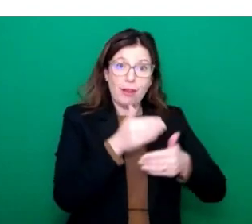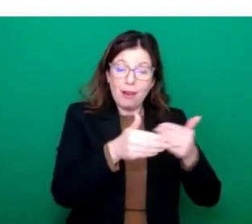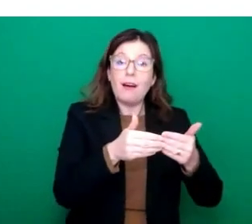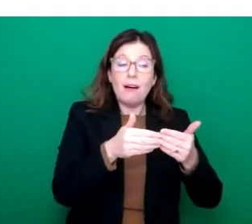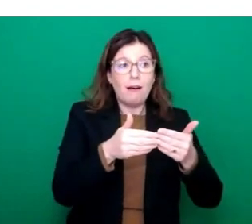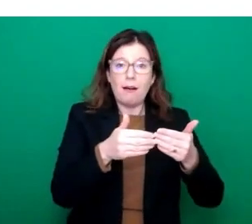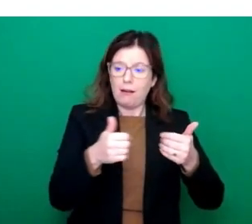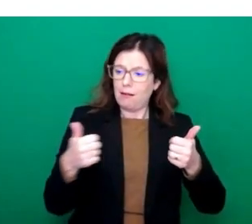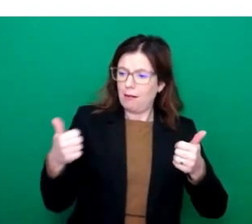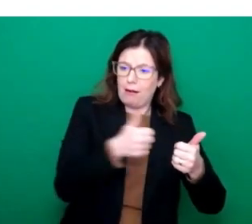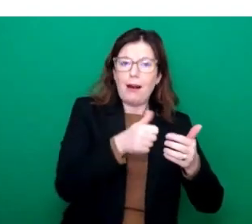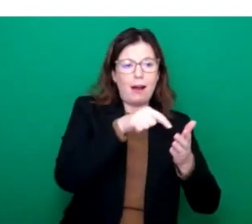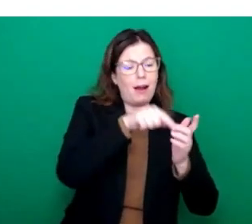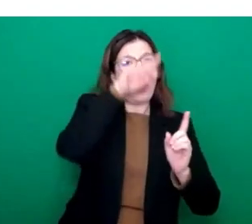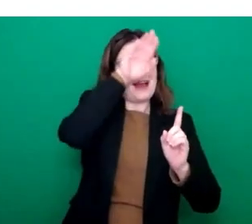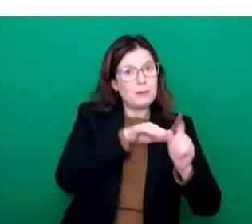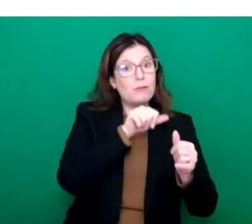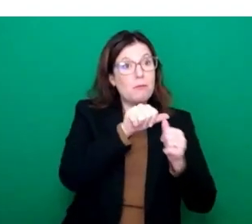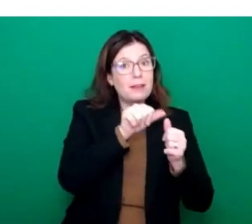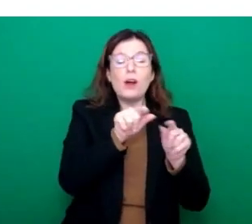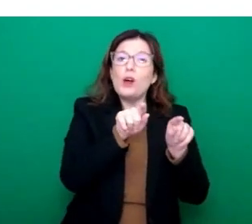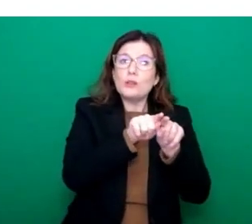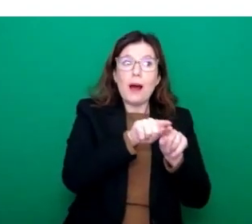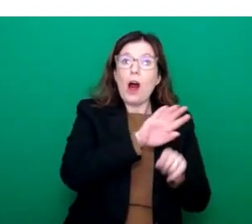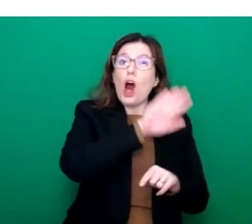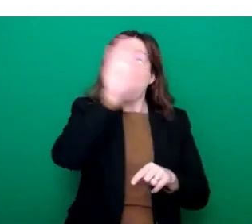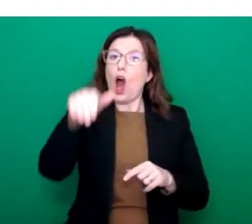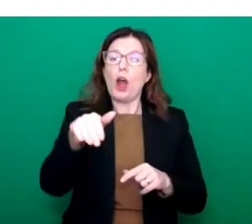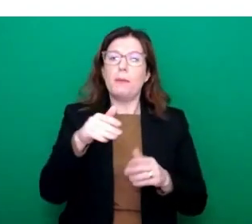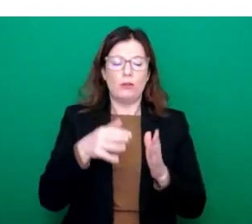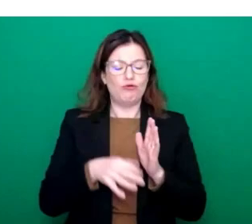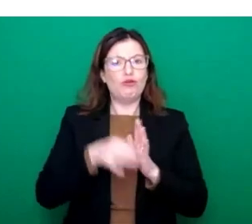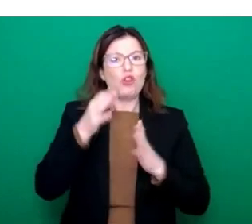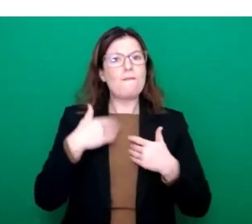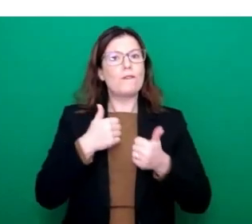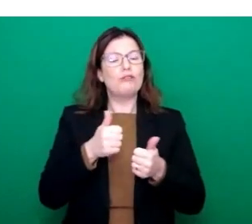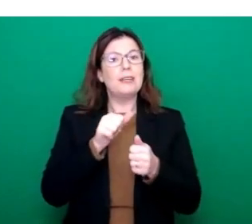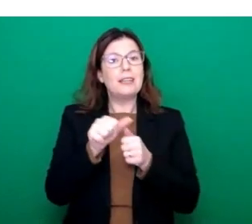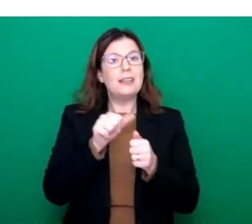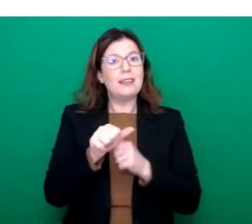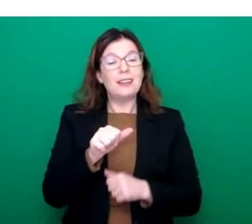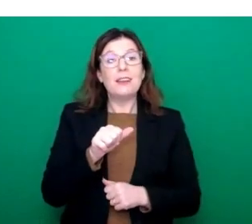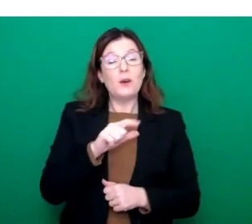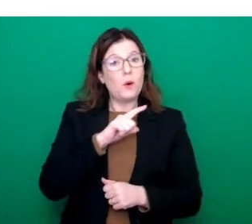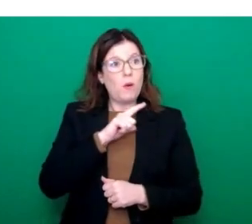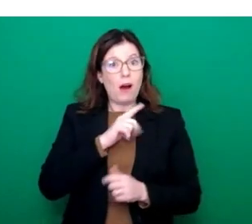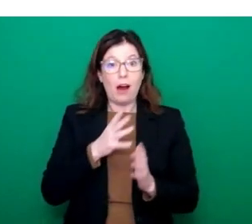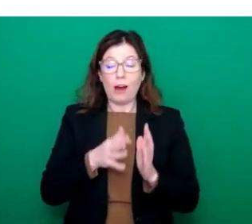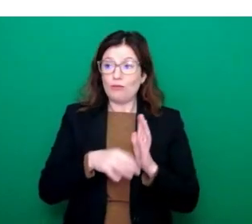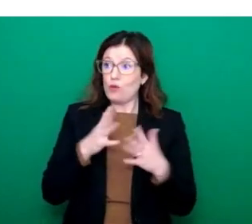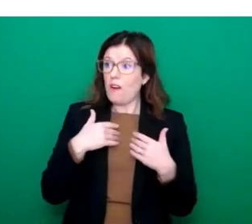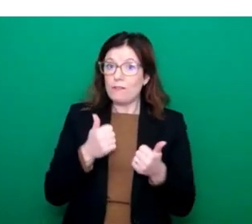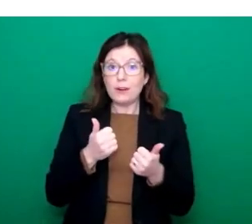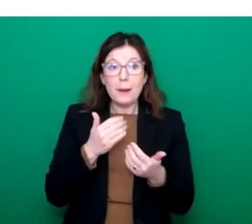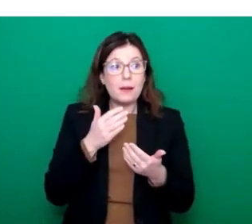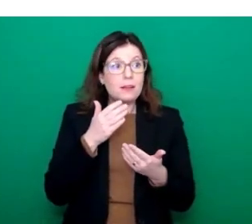to recover when they get home as well. Recovery is a long, slow process. So although I have my